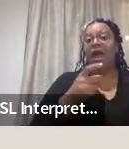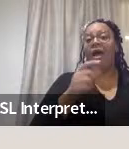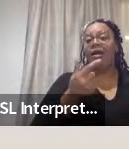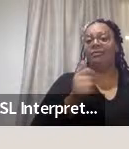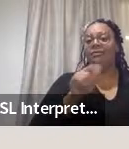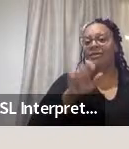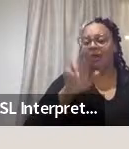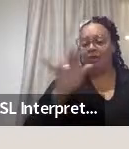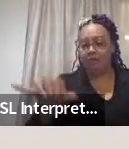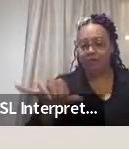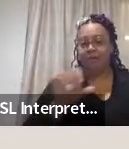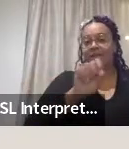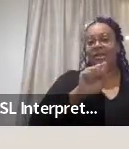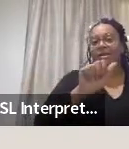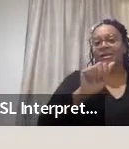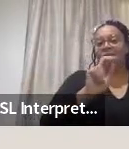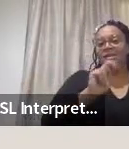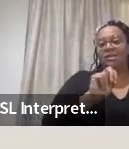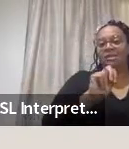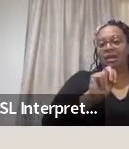Sante and Ruth.